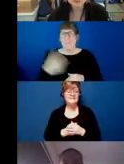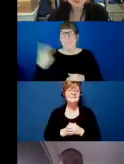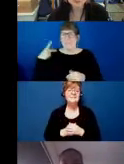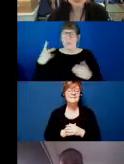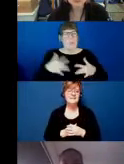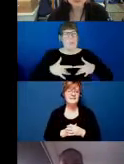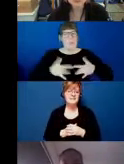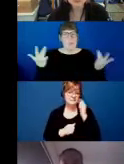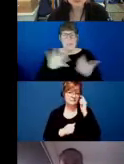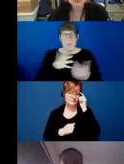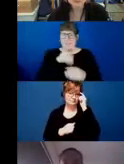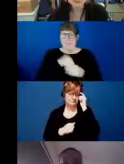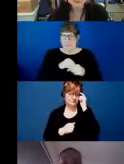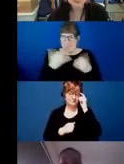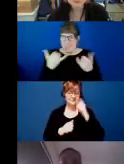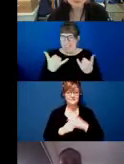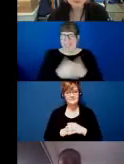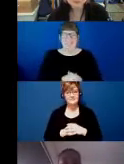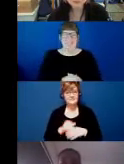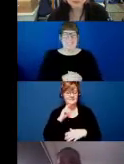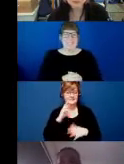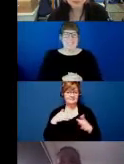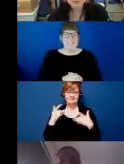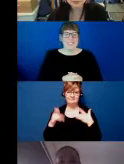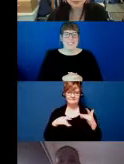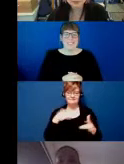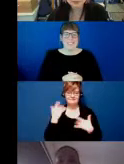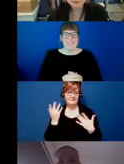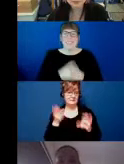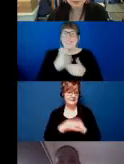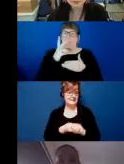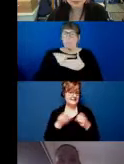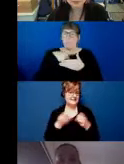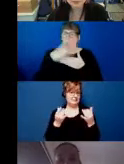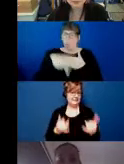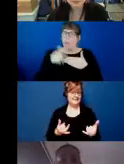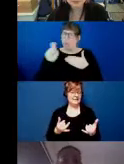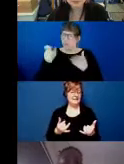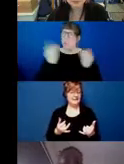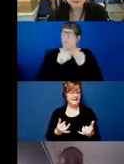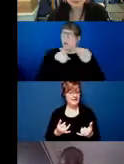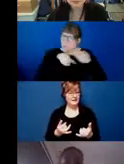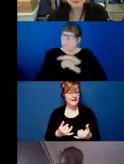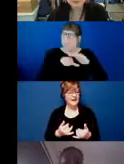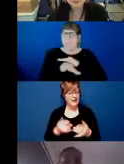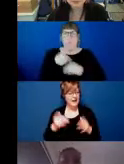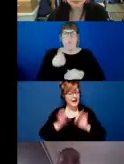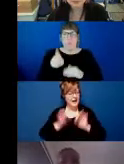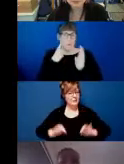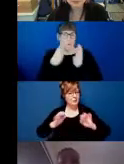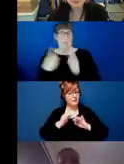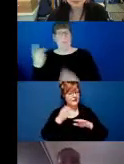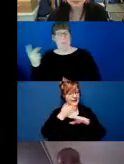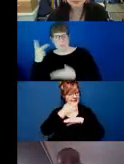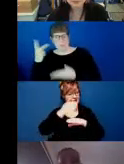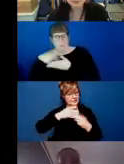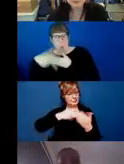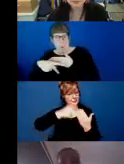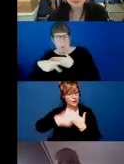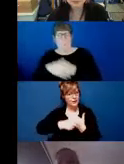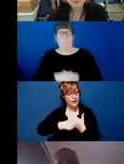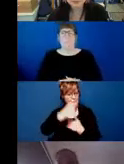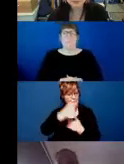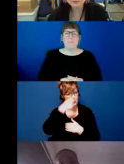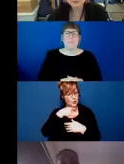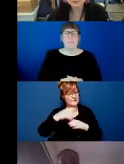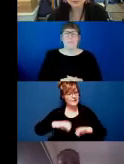be here. We truly believe in the accessibility of programs such as the one that we offer at our studio, and we hope that being